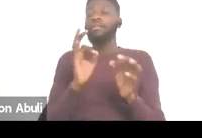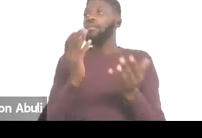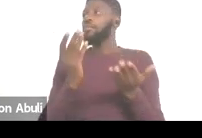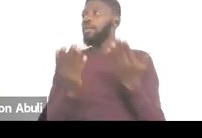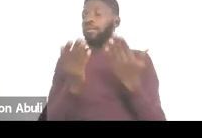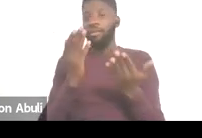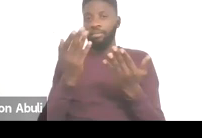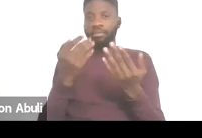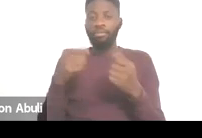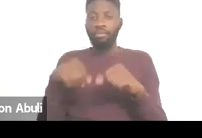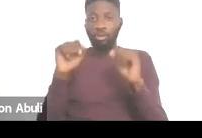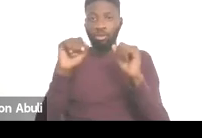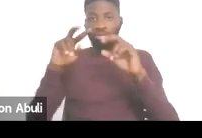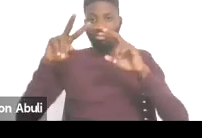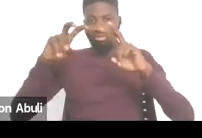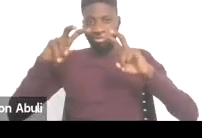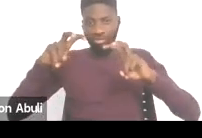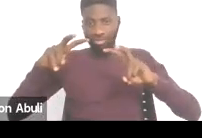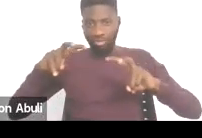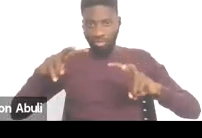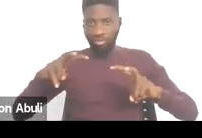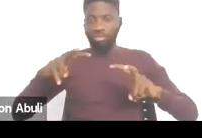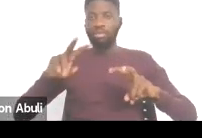employers will go to an extent of checking your